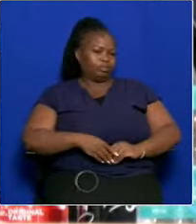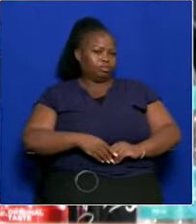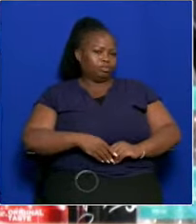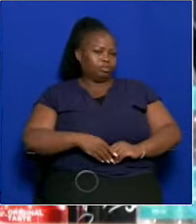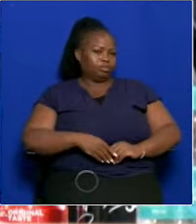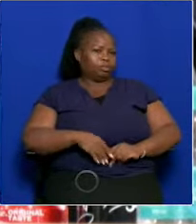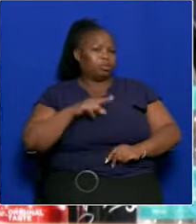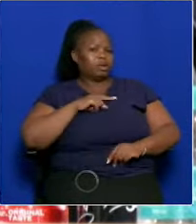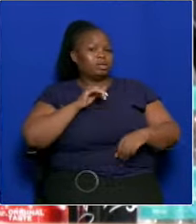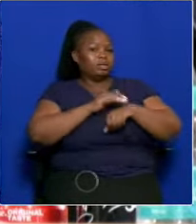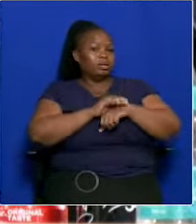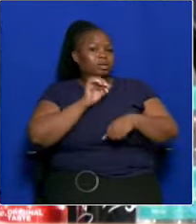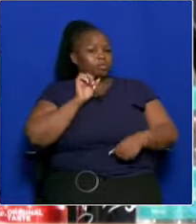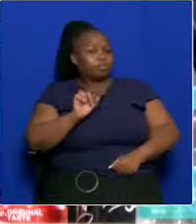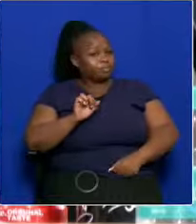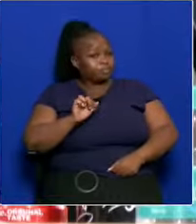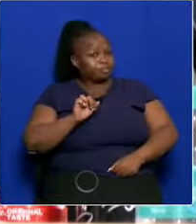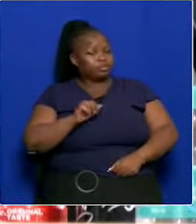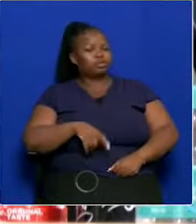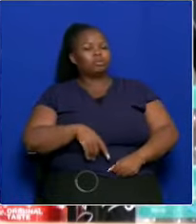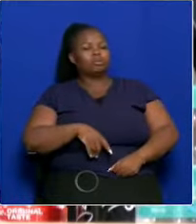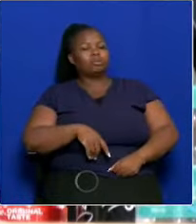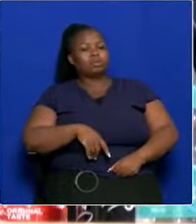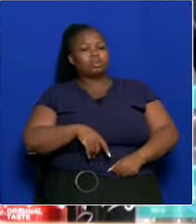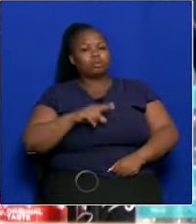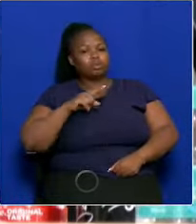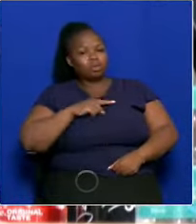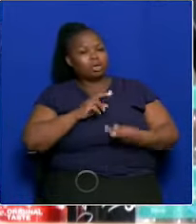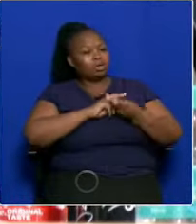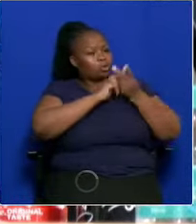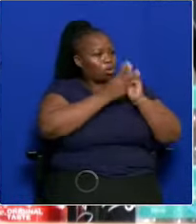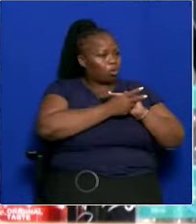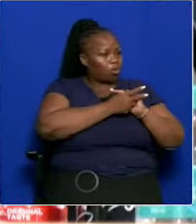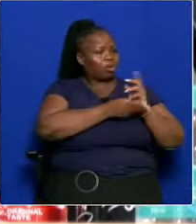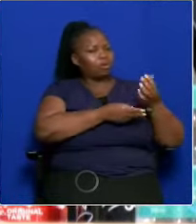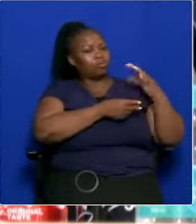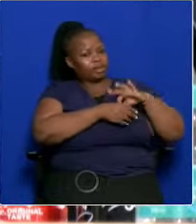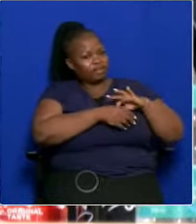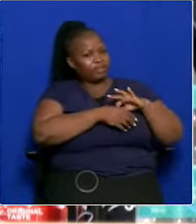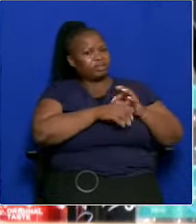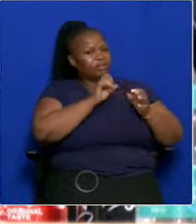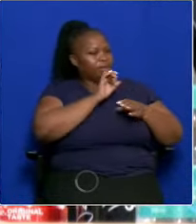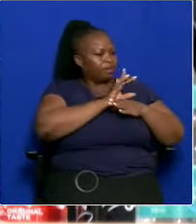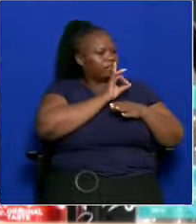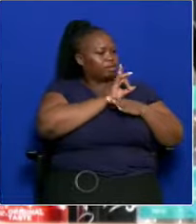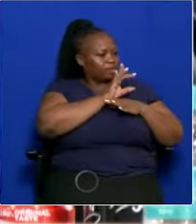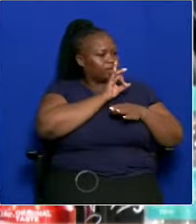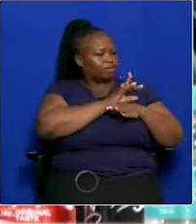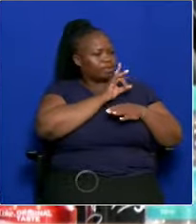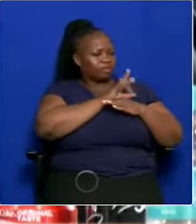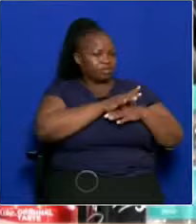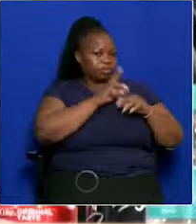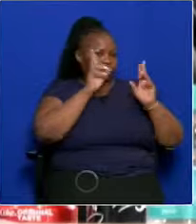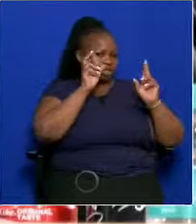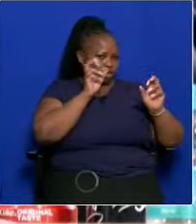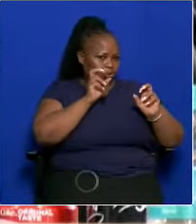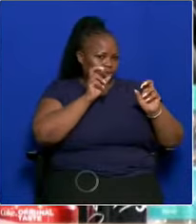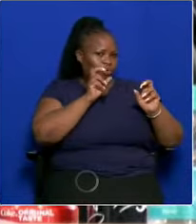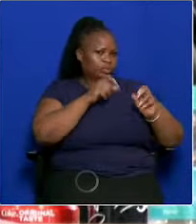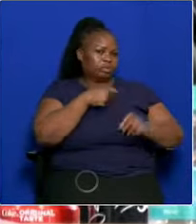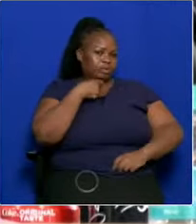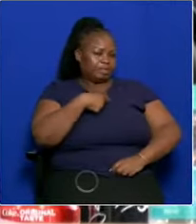He is your benefactor. You take loans from him, frequently advise him on matters of personal, say,